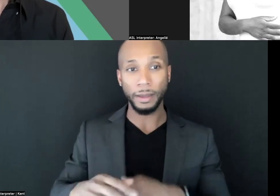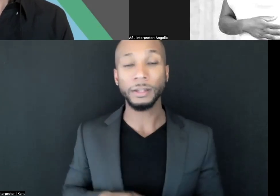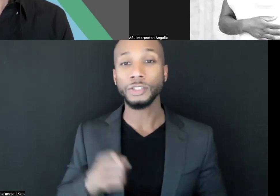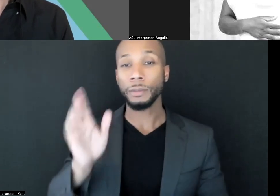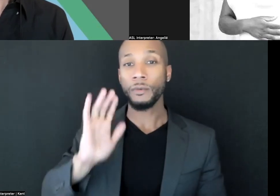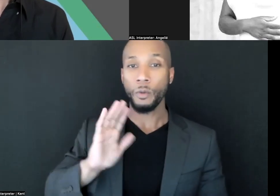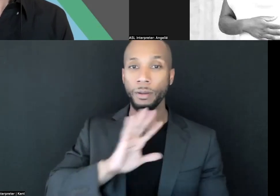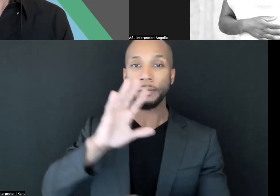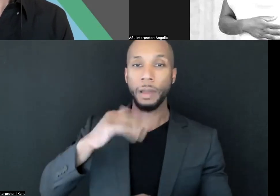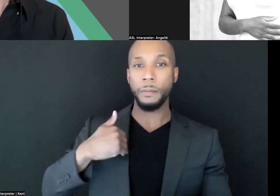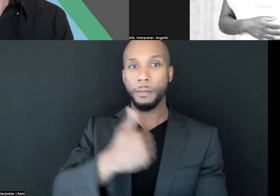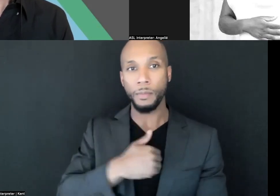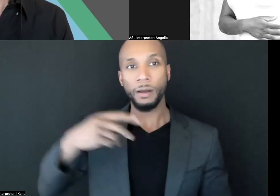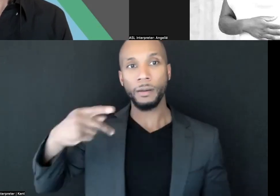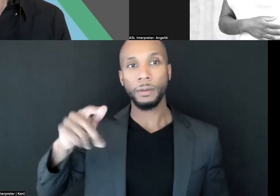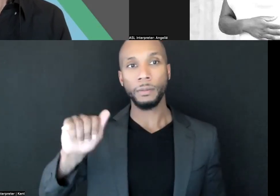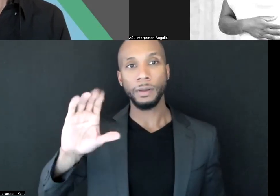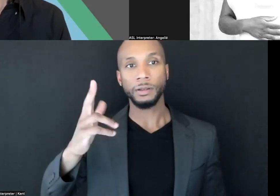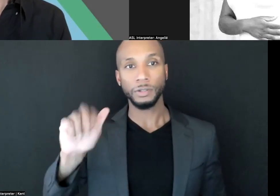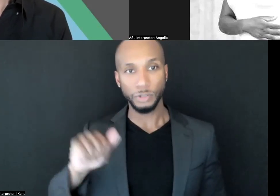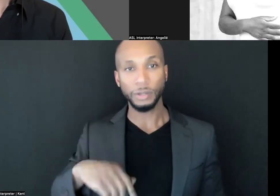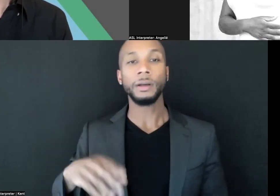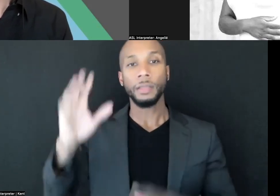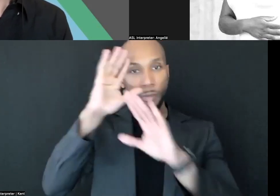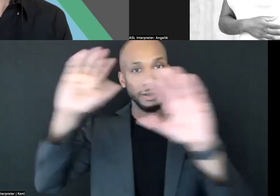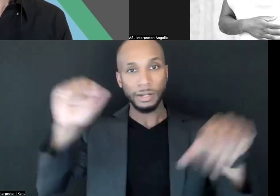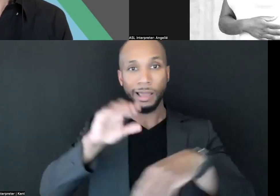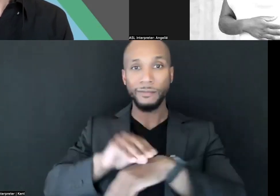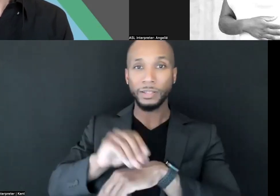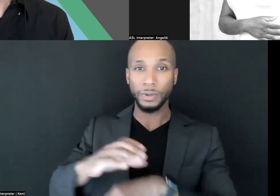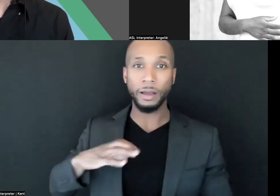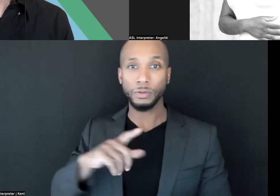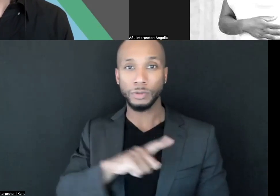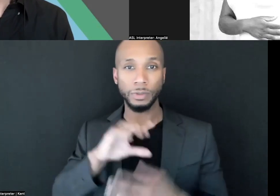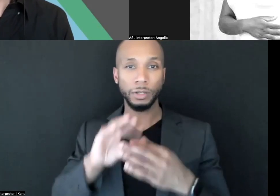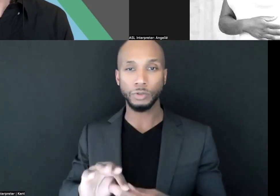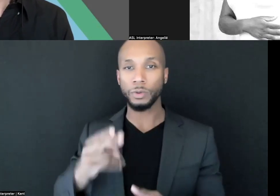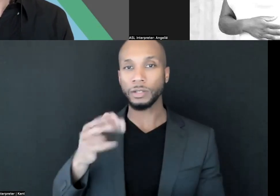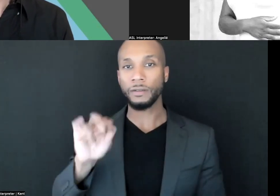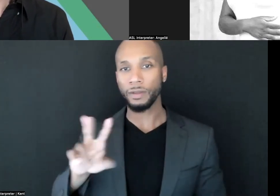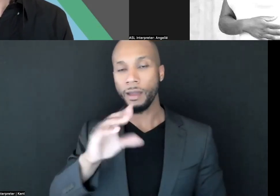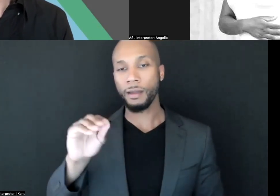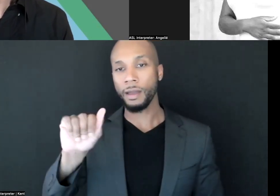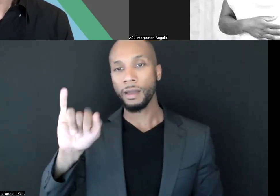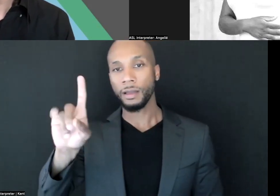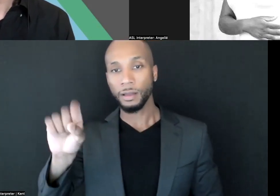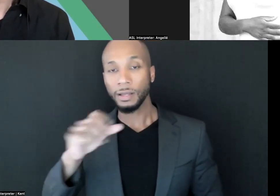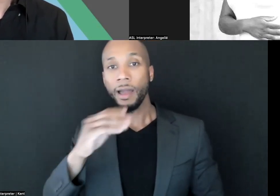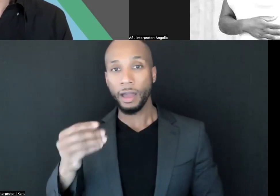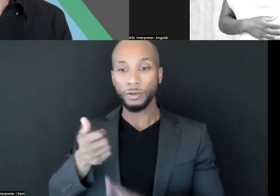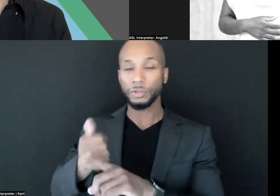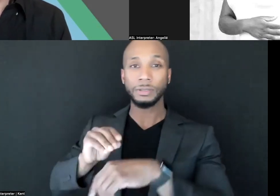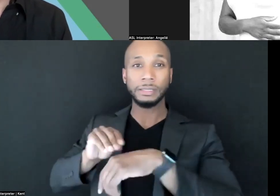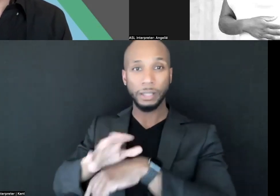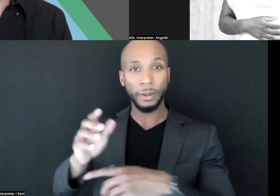of PACHA, the President's Council Advisory Council on HIV and AIDS, and she is a steering committee member of